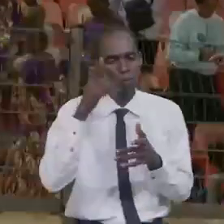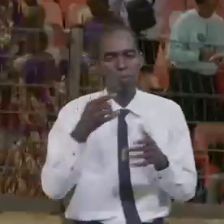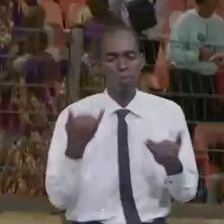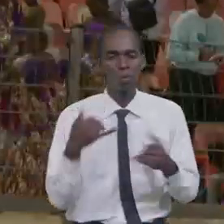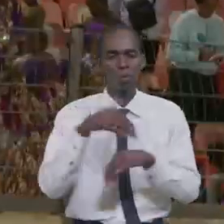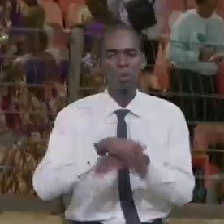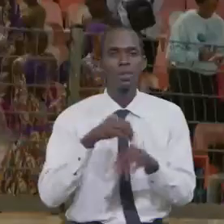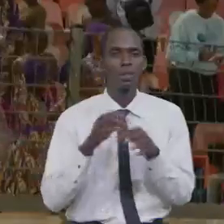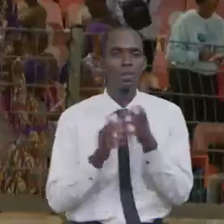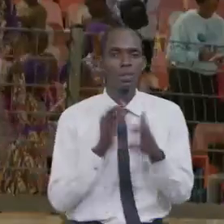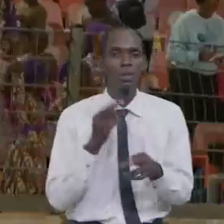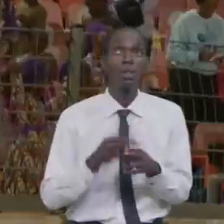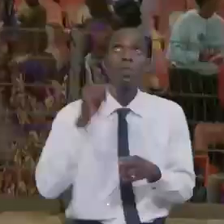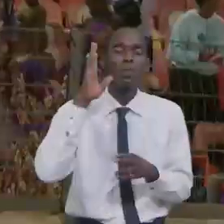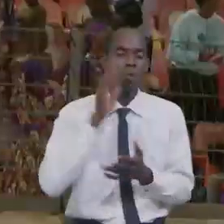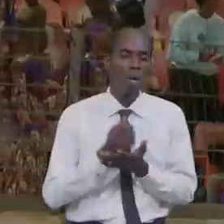It will help you.